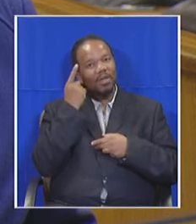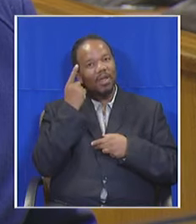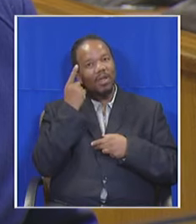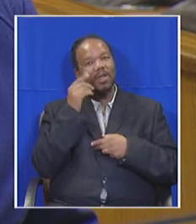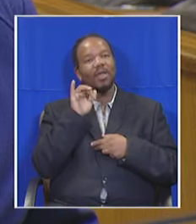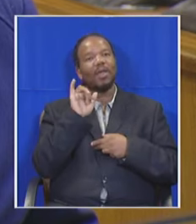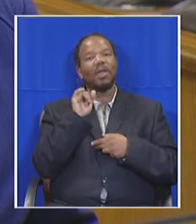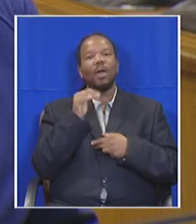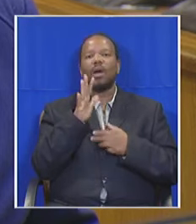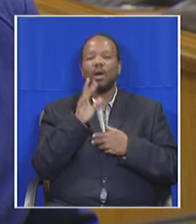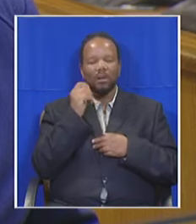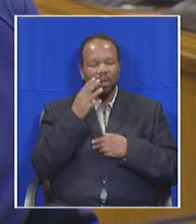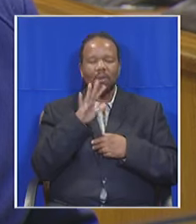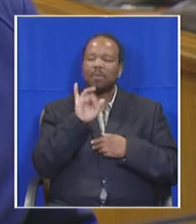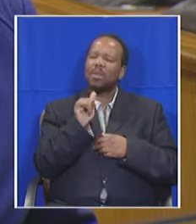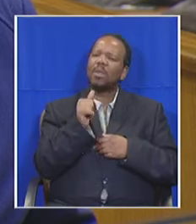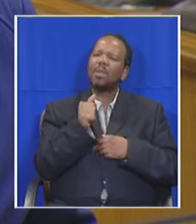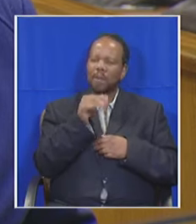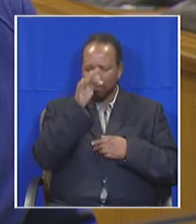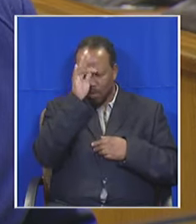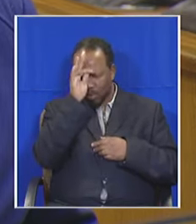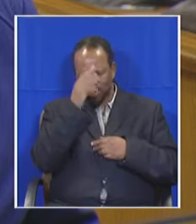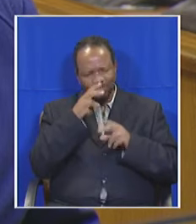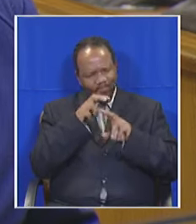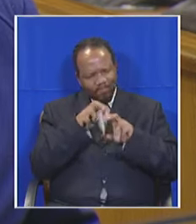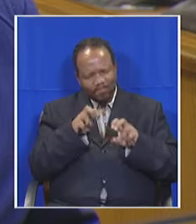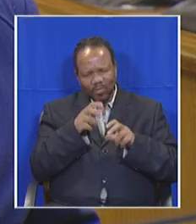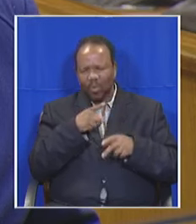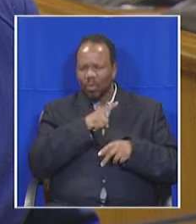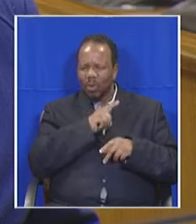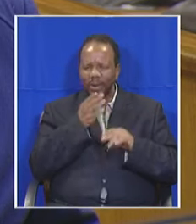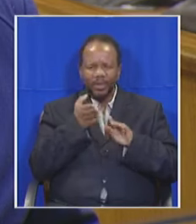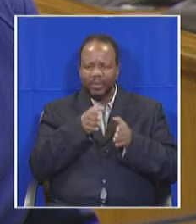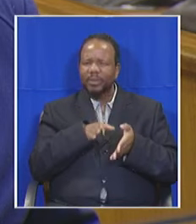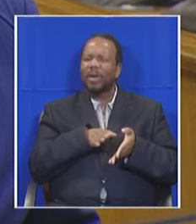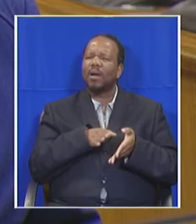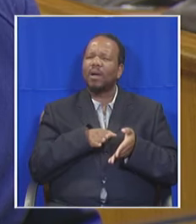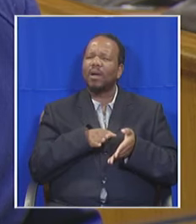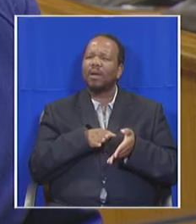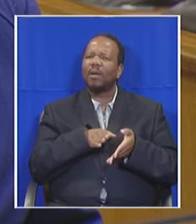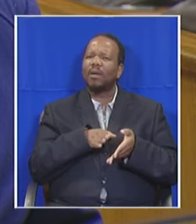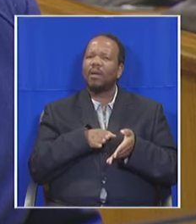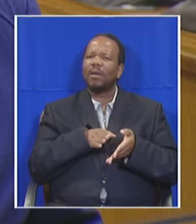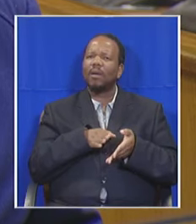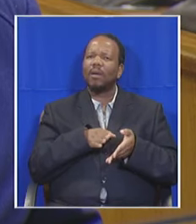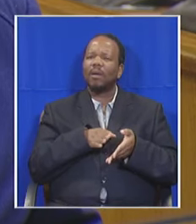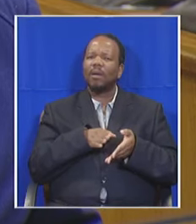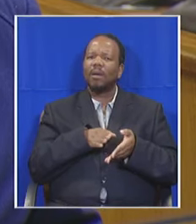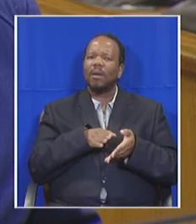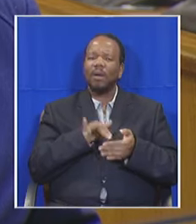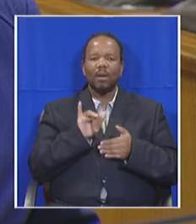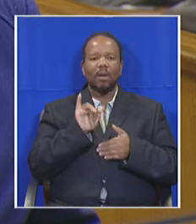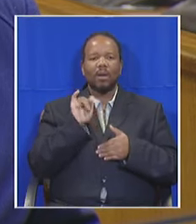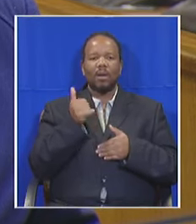postmortem results to confirm the exact cause of his death. Believes that Gubega's untimely